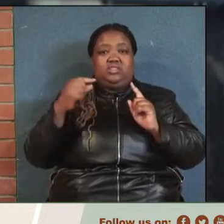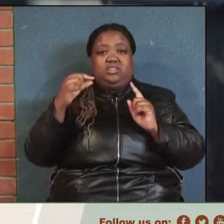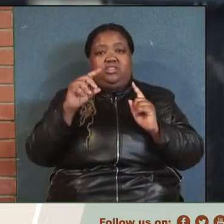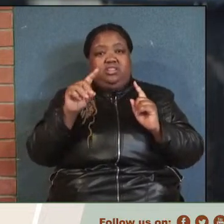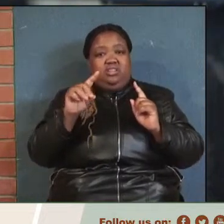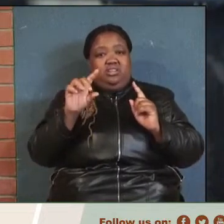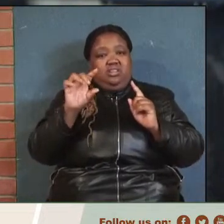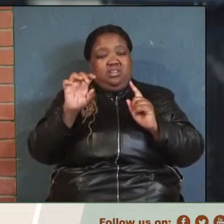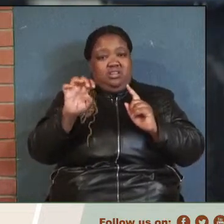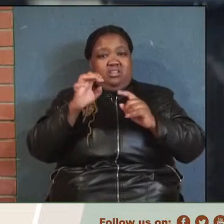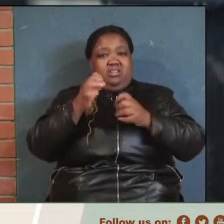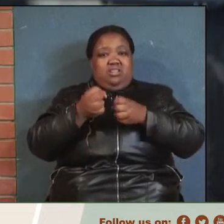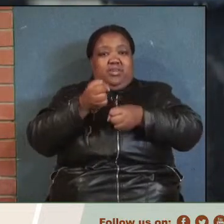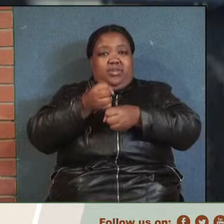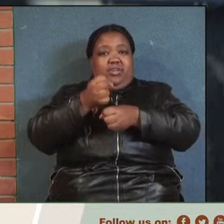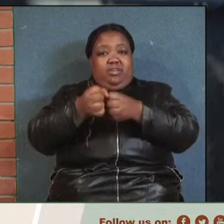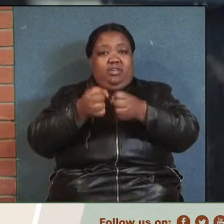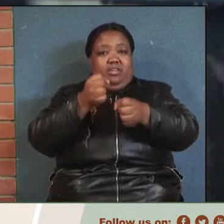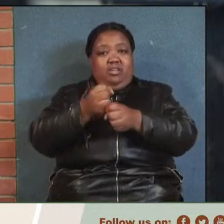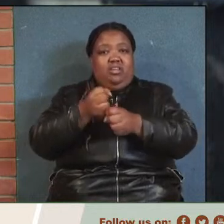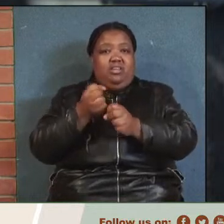year. Watch the news. Thank you.